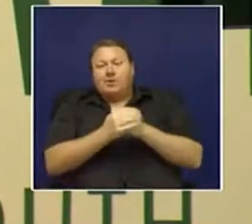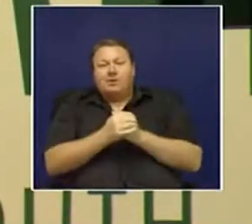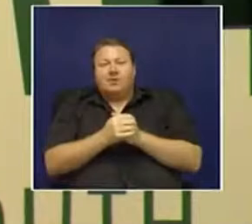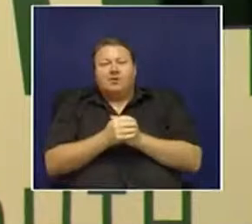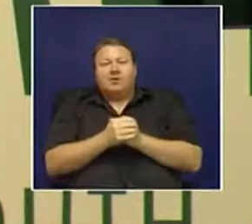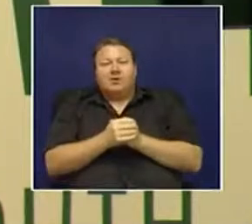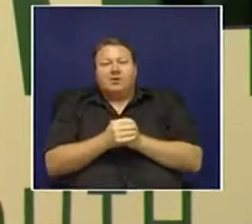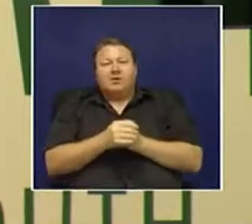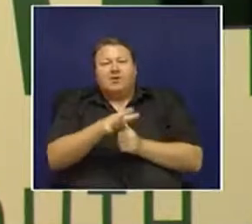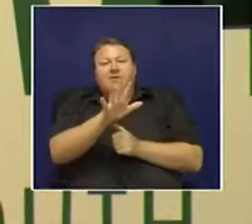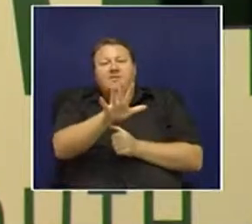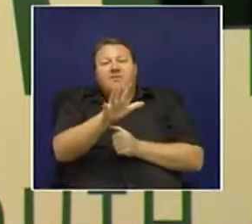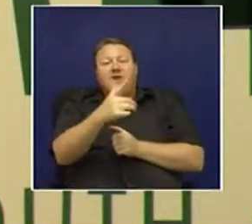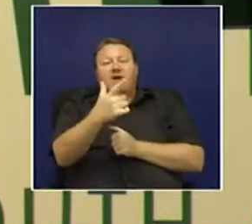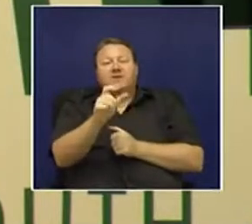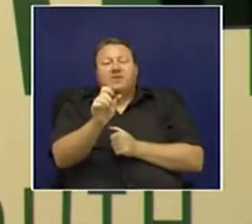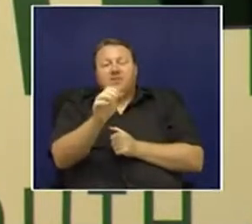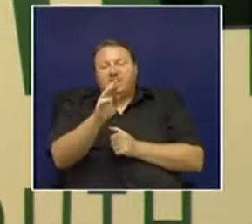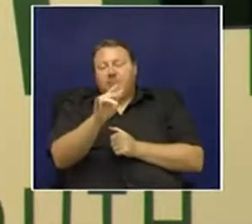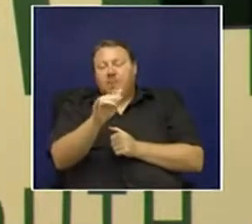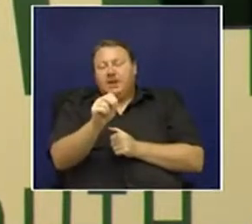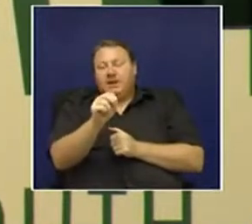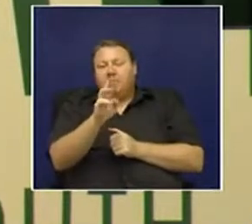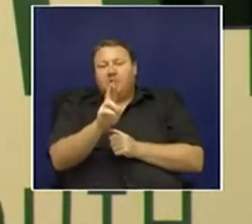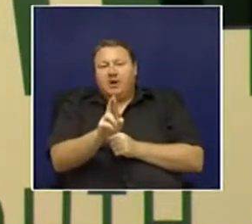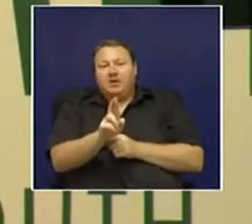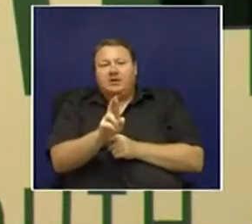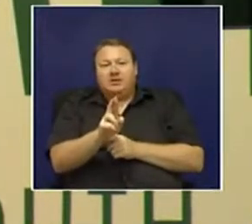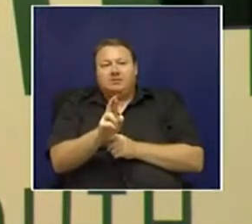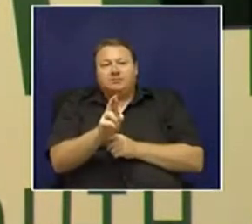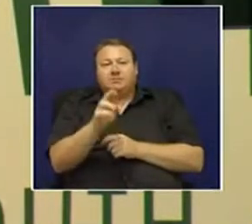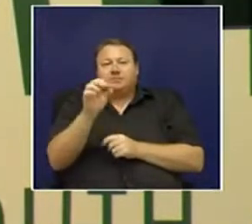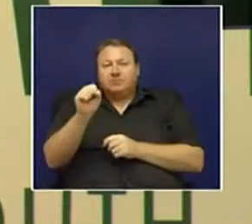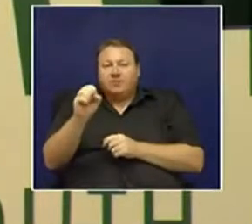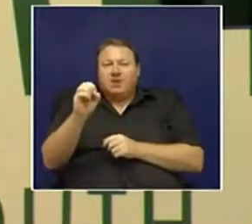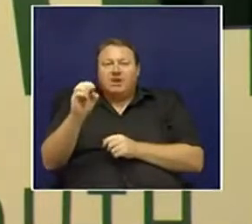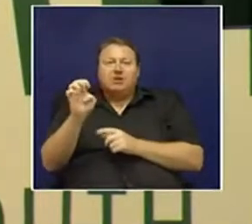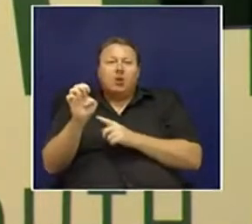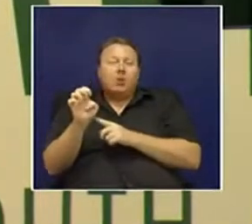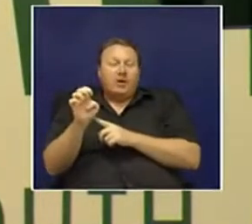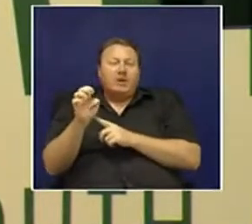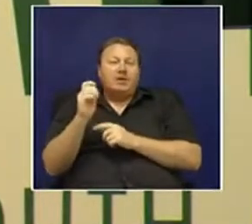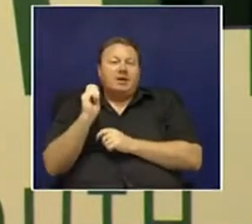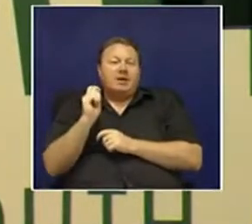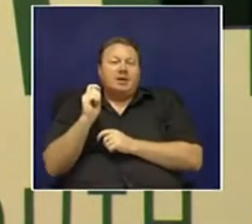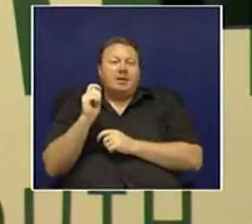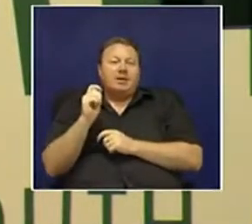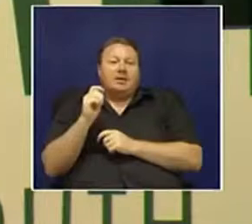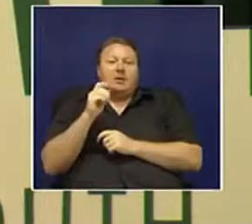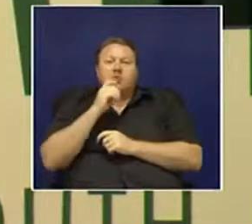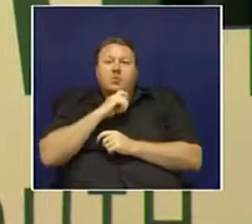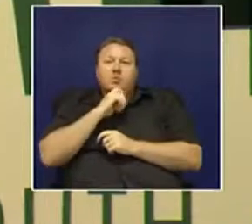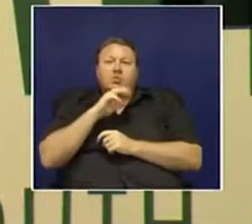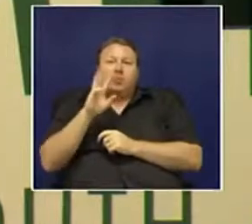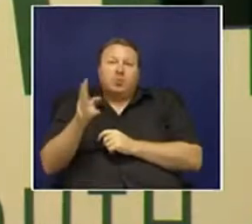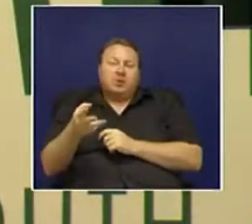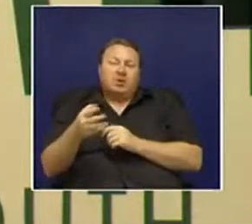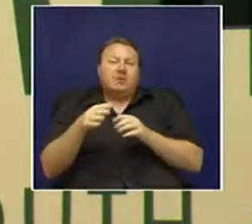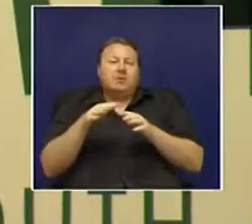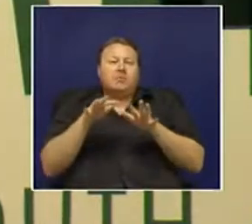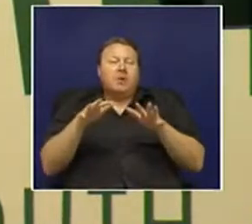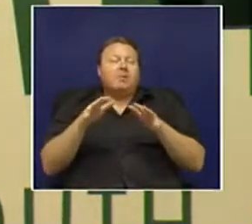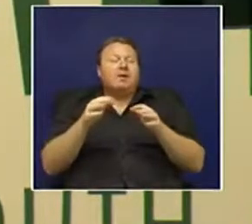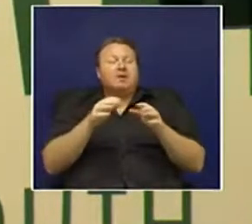507 billion rand will be spent by state-owned companies and other public entities. All right?